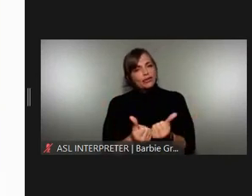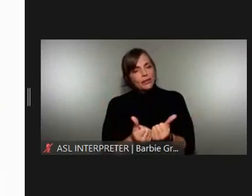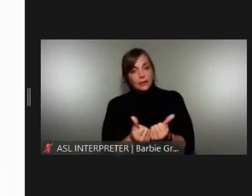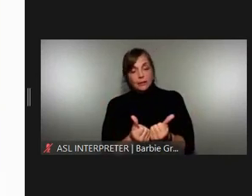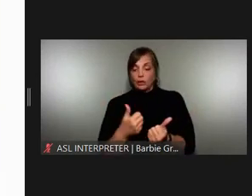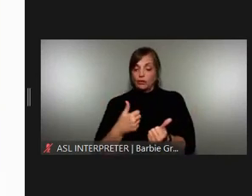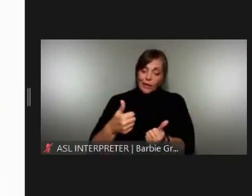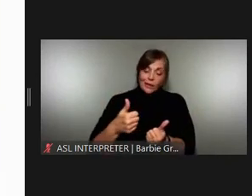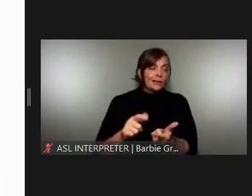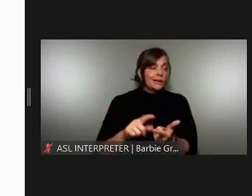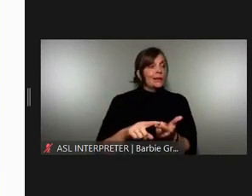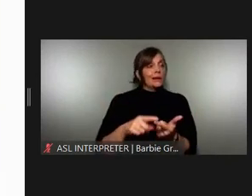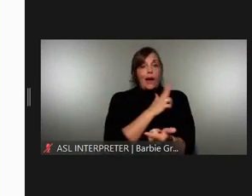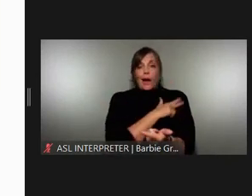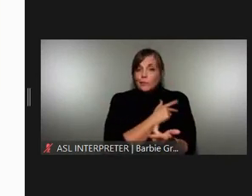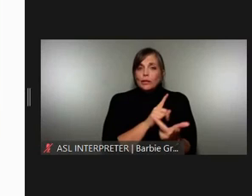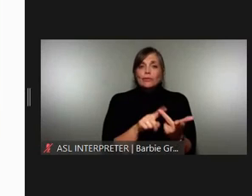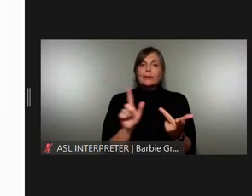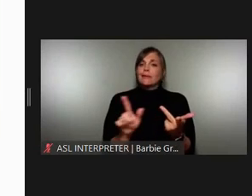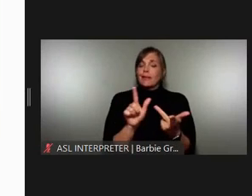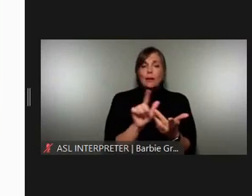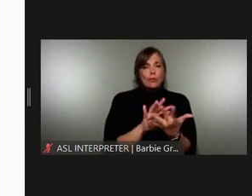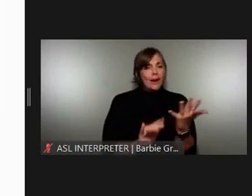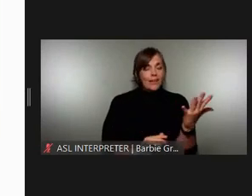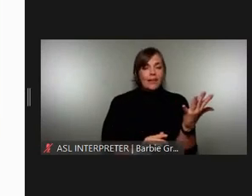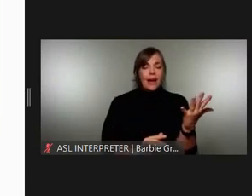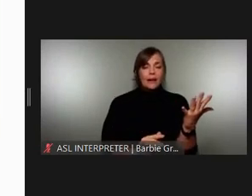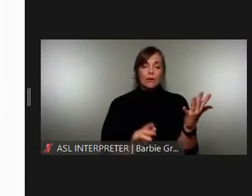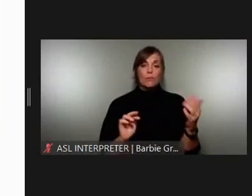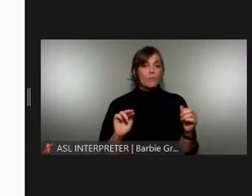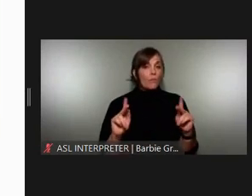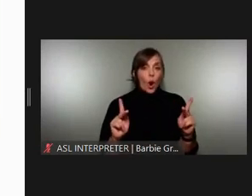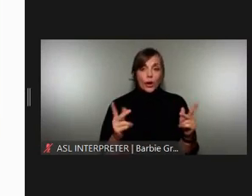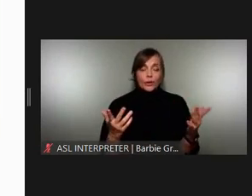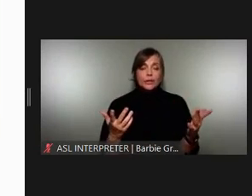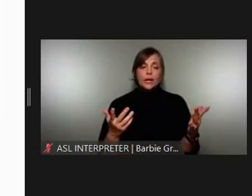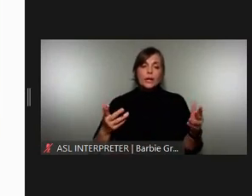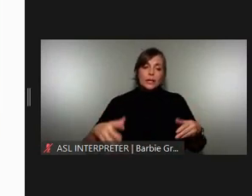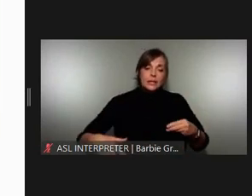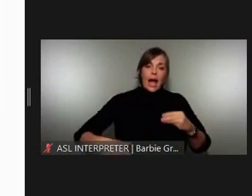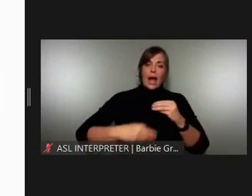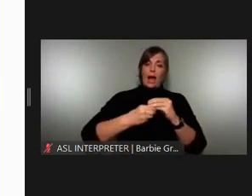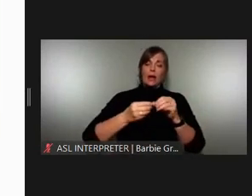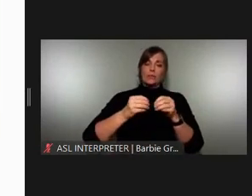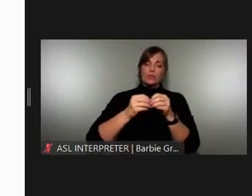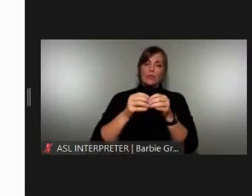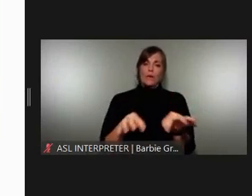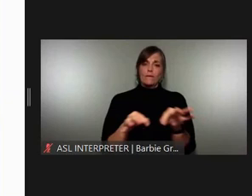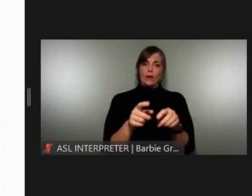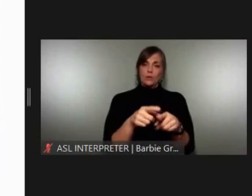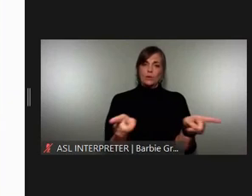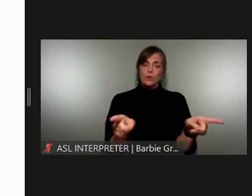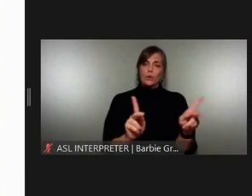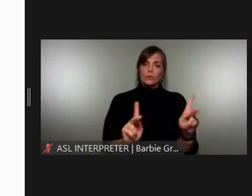agencies, whether at transit, hospitals, libraries, and the like, parks, to bring even more value to the residents